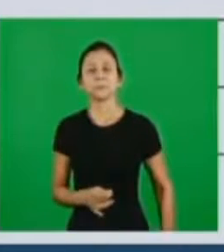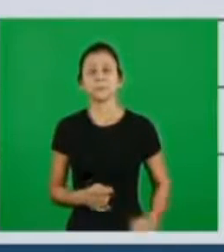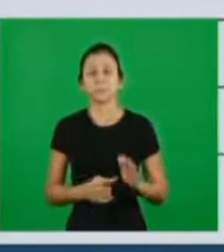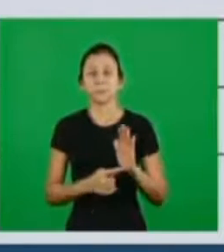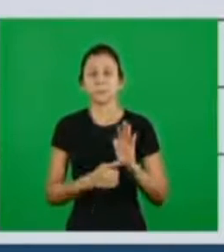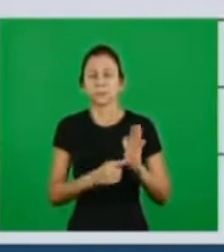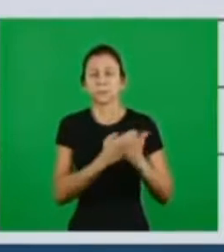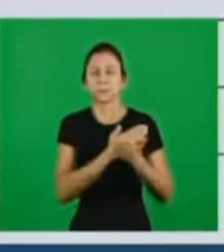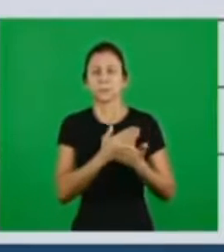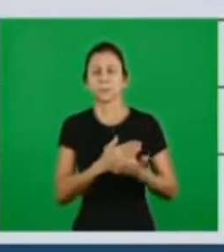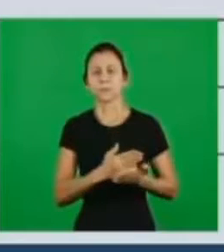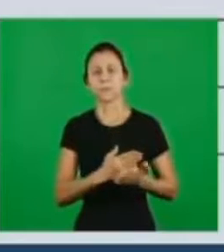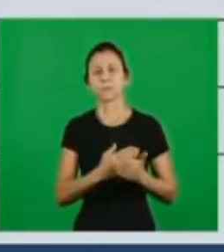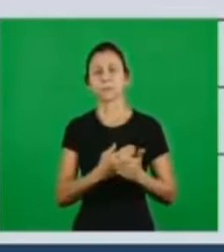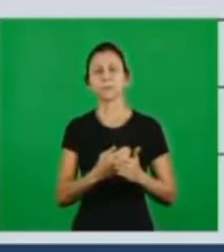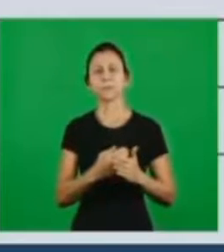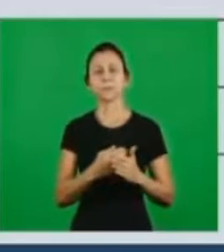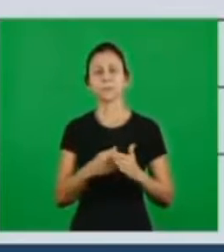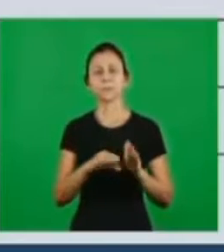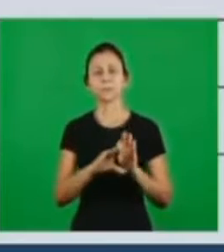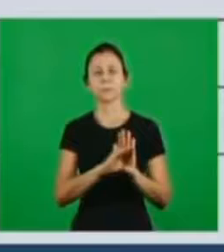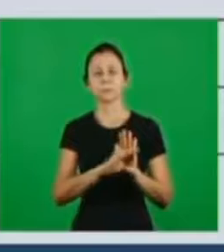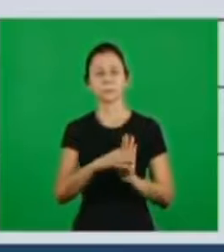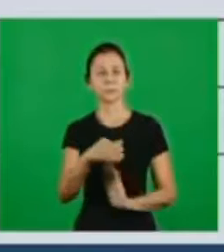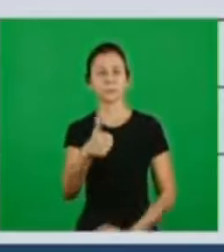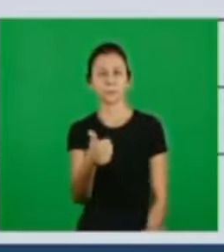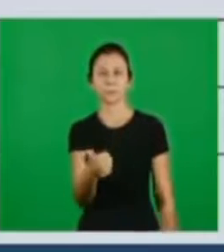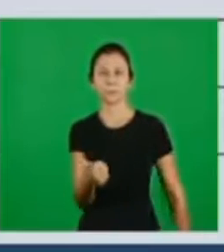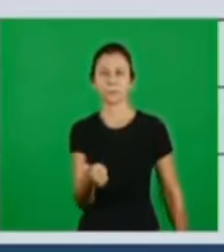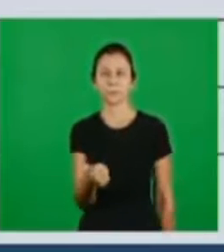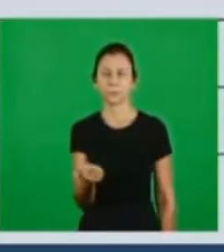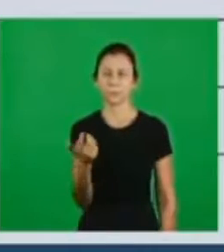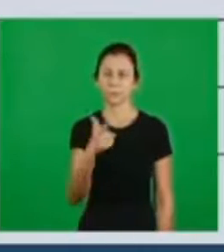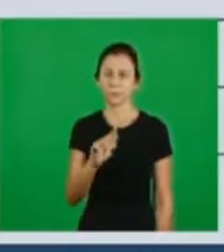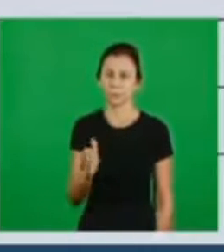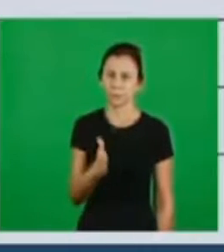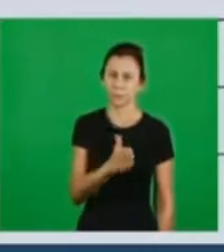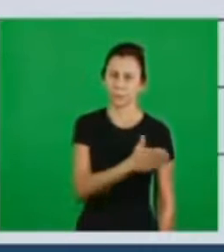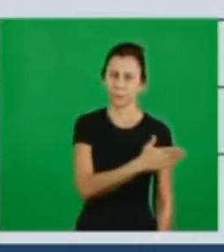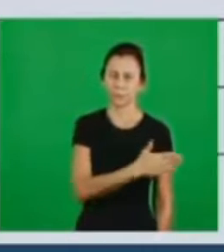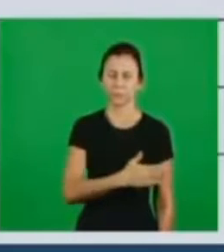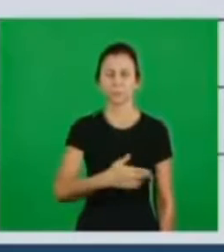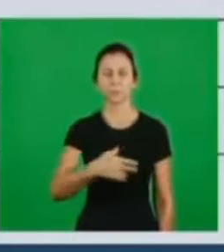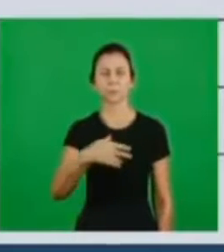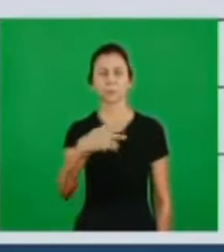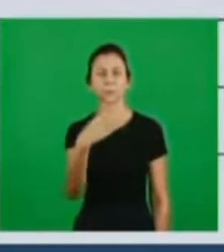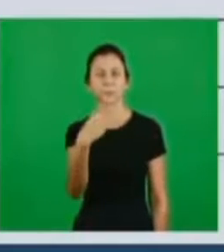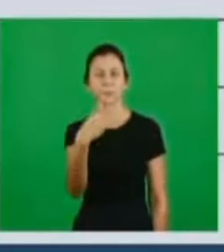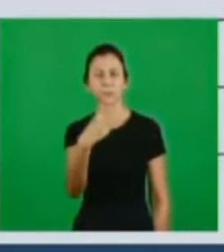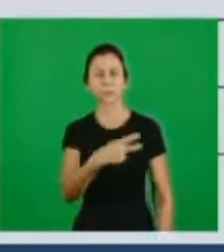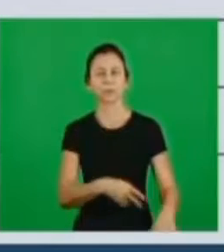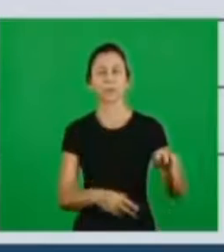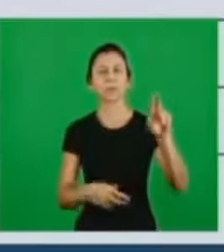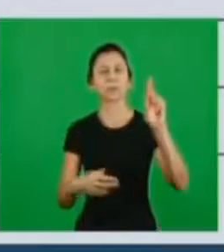that already started in the first chapter. So let's go back here. So second reference.